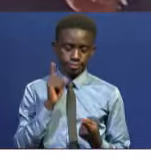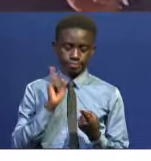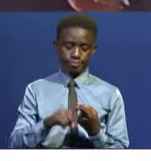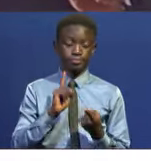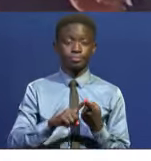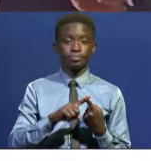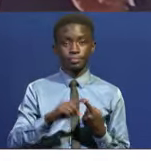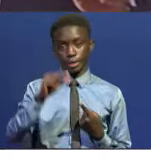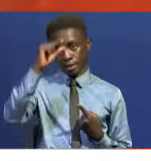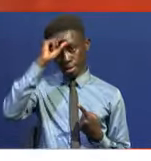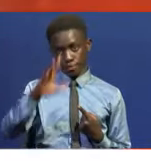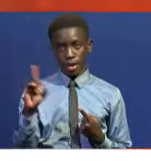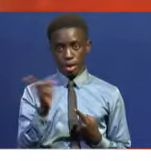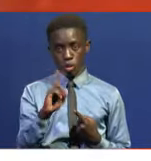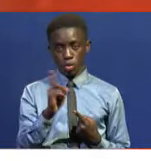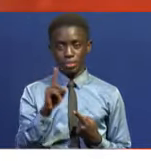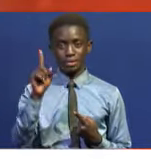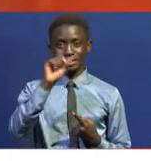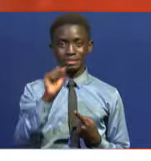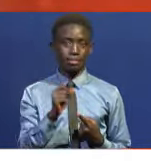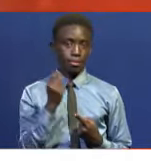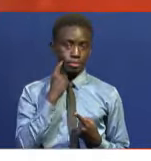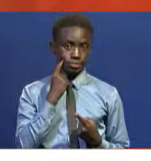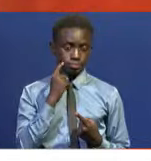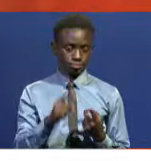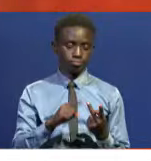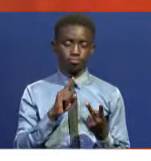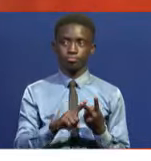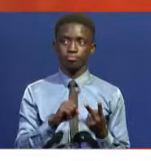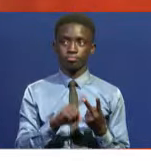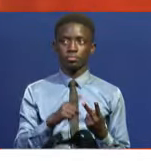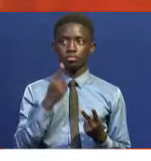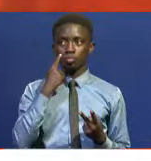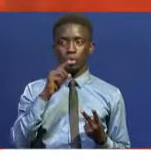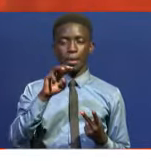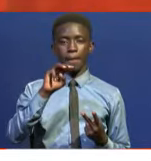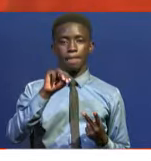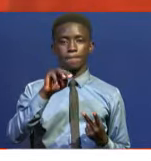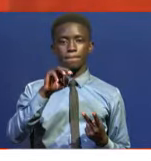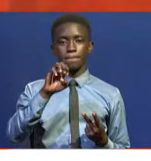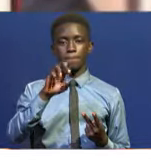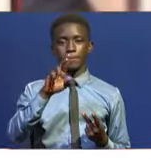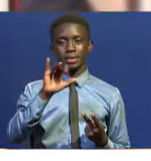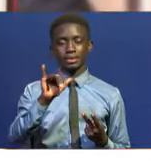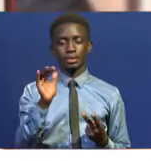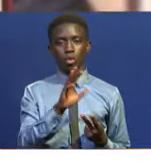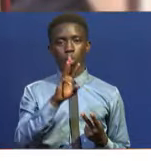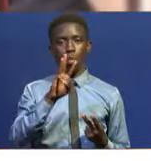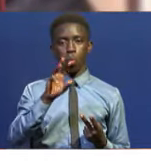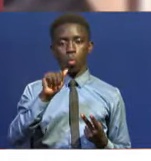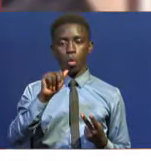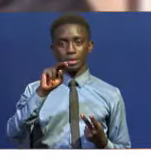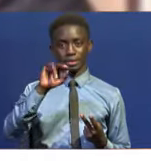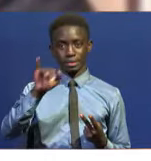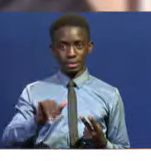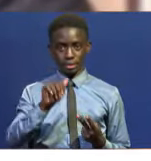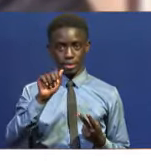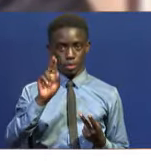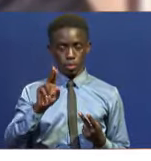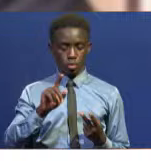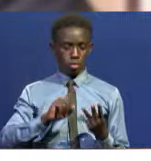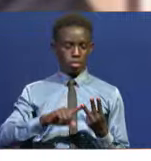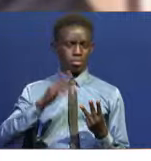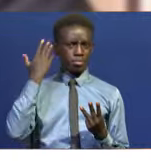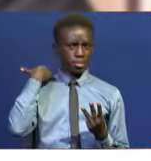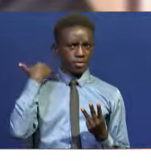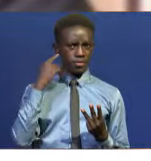the impeachment motion against Gachagua include the Secretary to the Cabinet, Mercy Wanjau, and former acting KEMSA Chief Executive